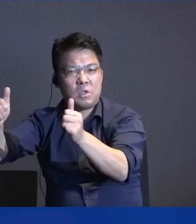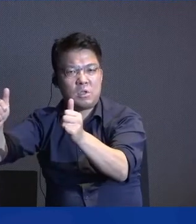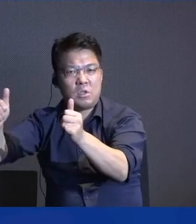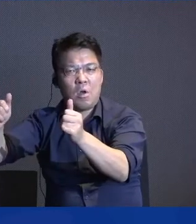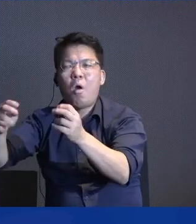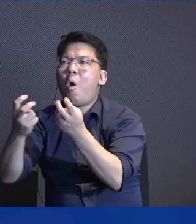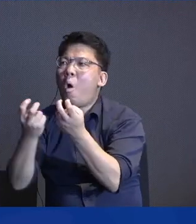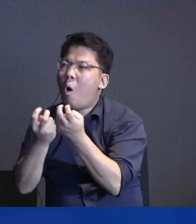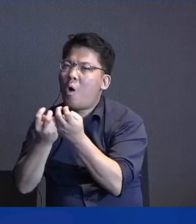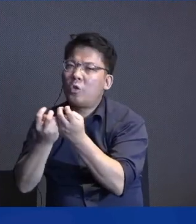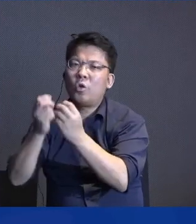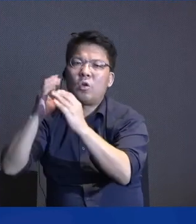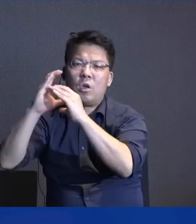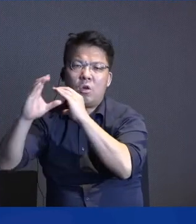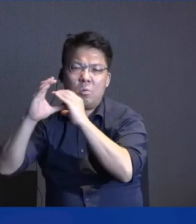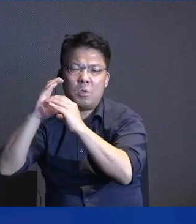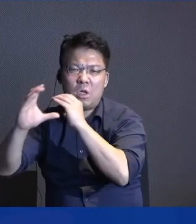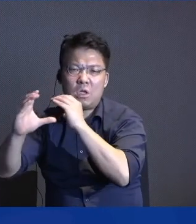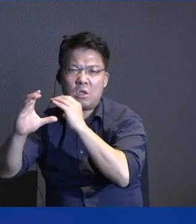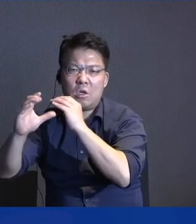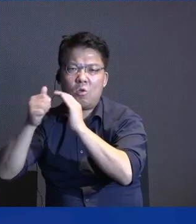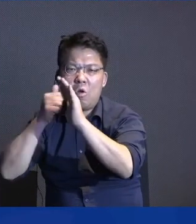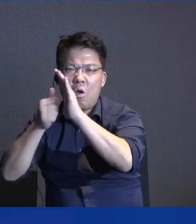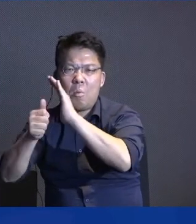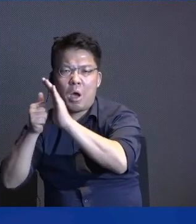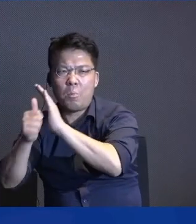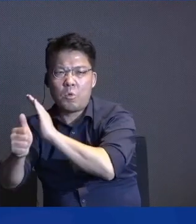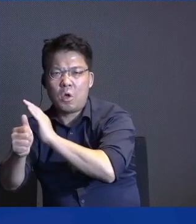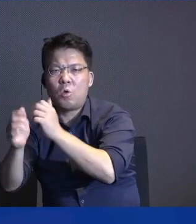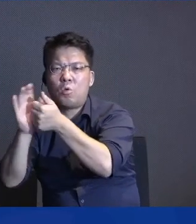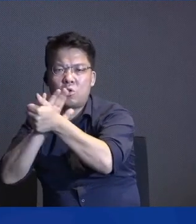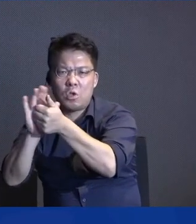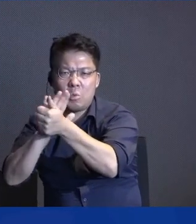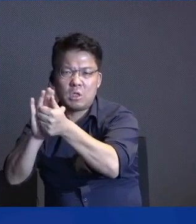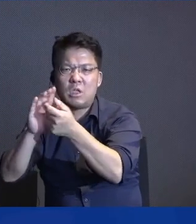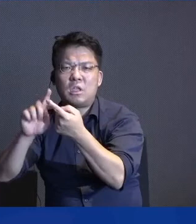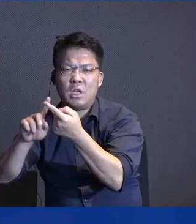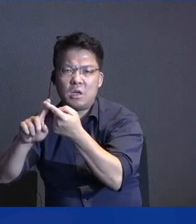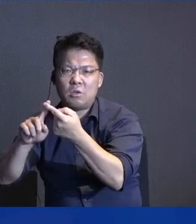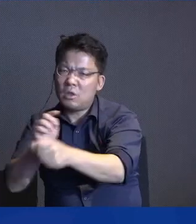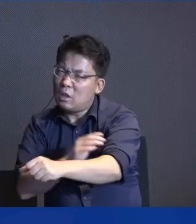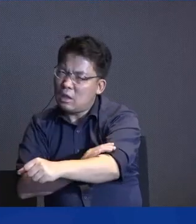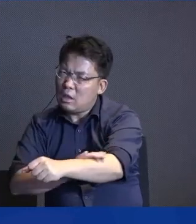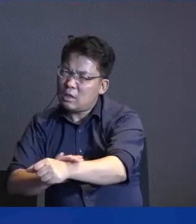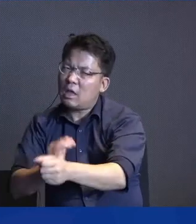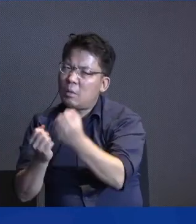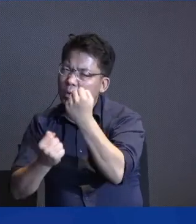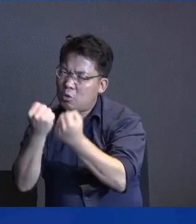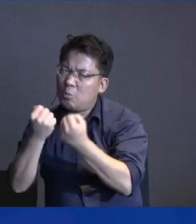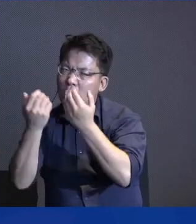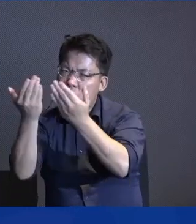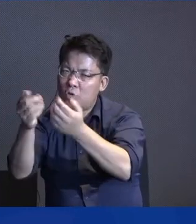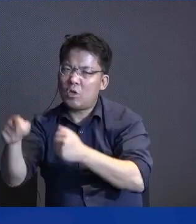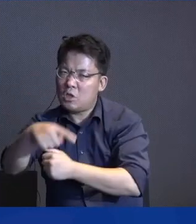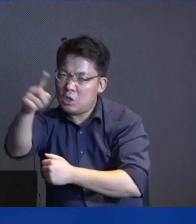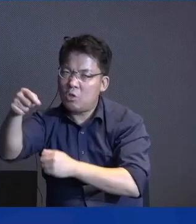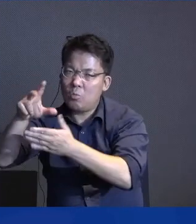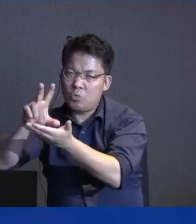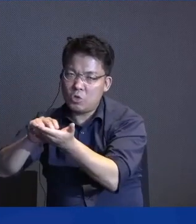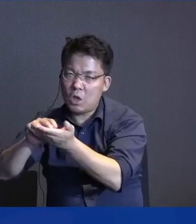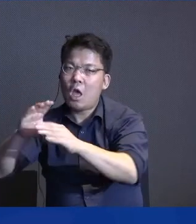isolated even from family visits. So those issues need to be addressed, not only